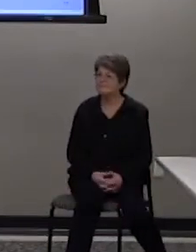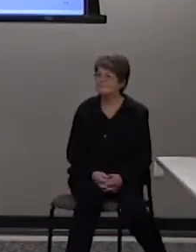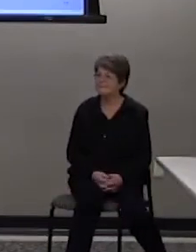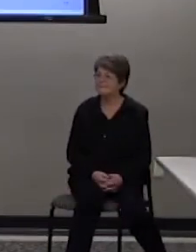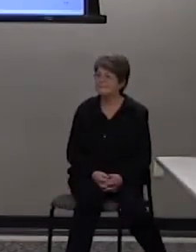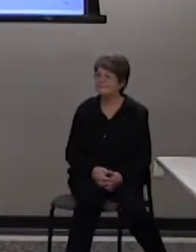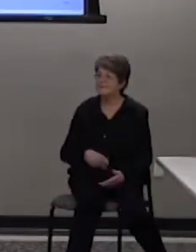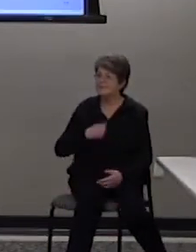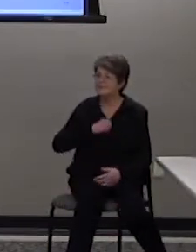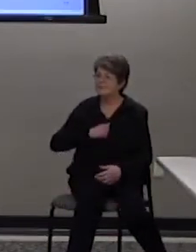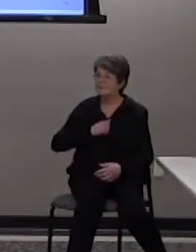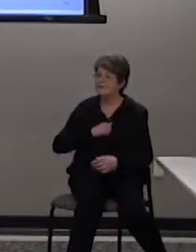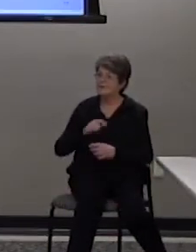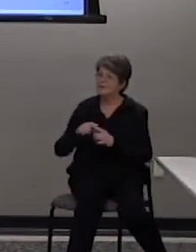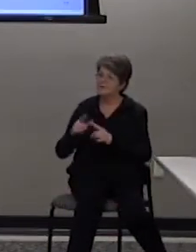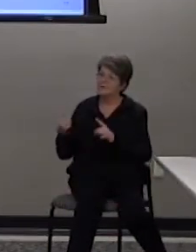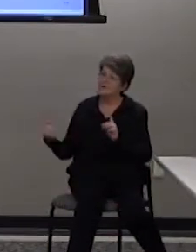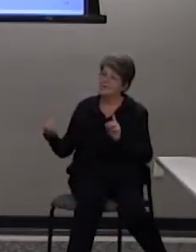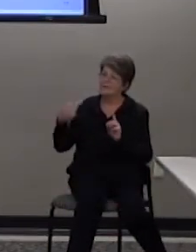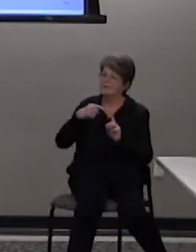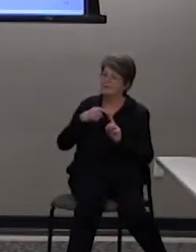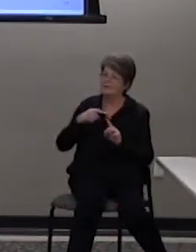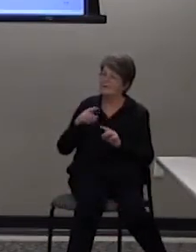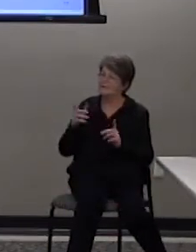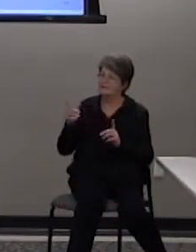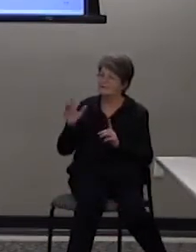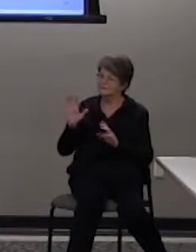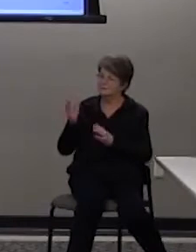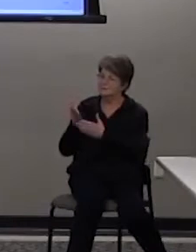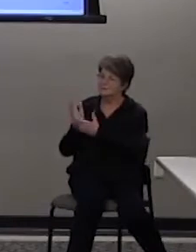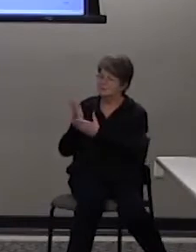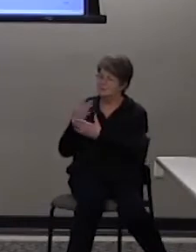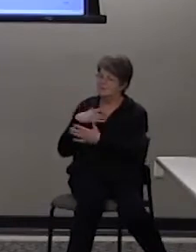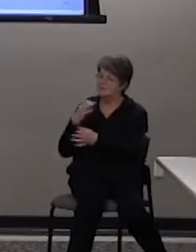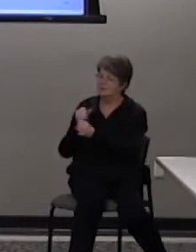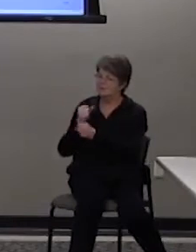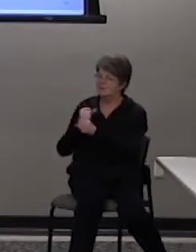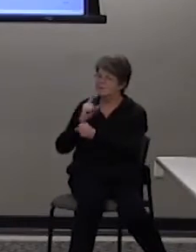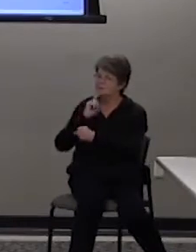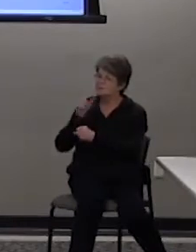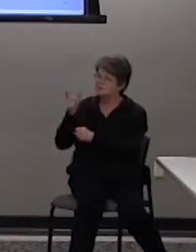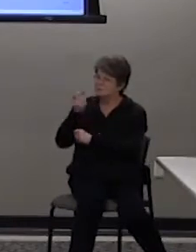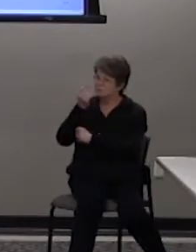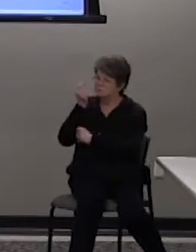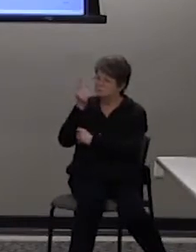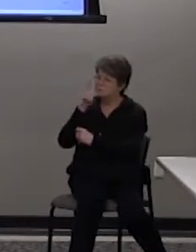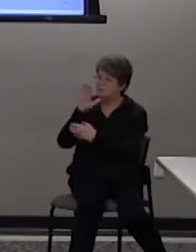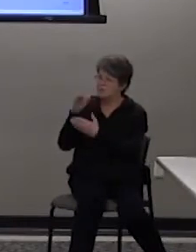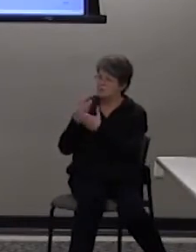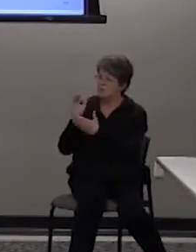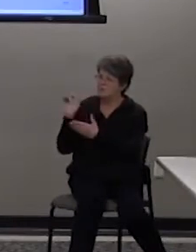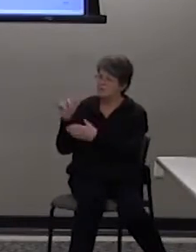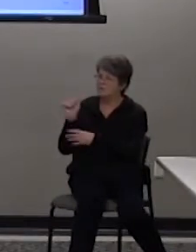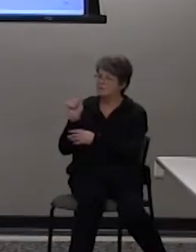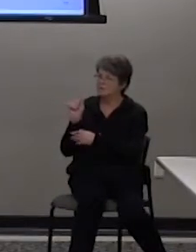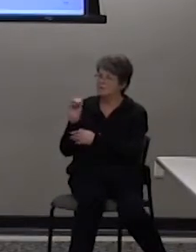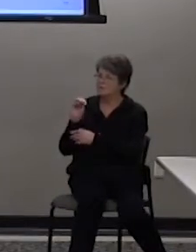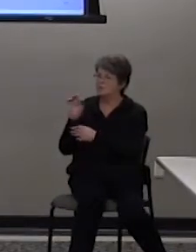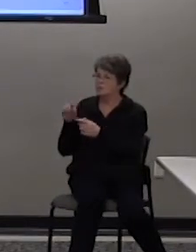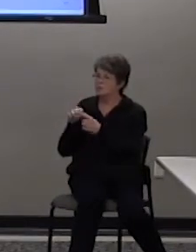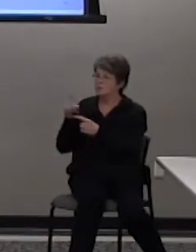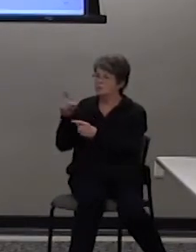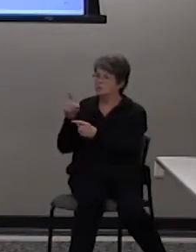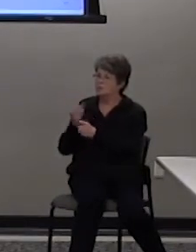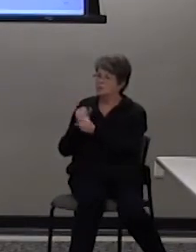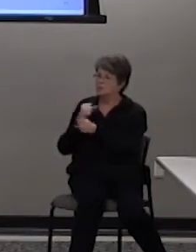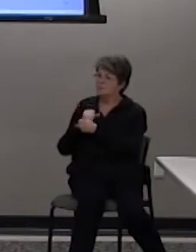I apologize for taking you back to this last year. There is nothing to apologize about. I want to make sure that you are on board and understand all this stuff so that when you make